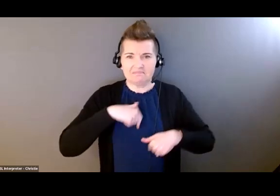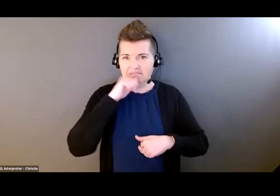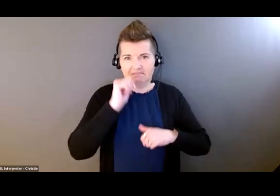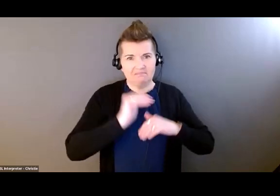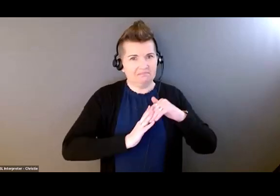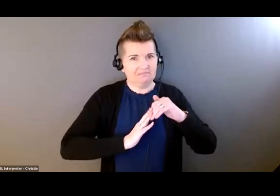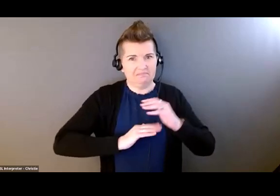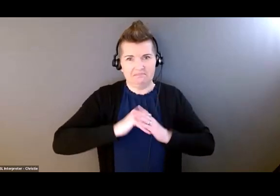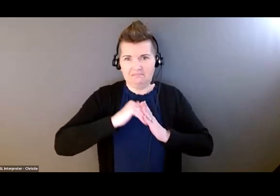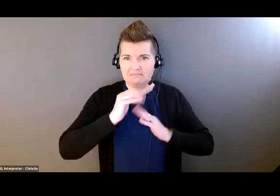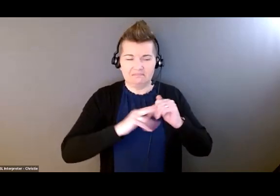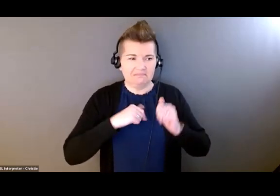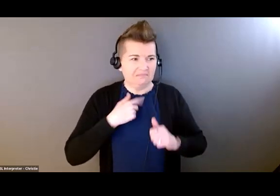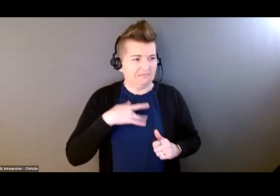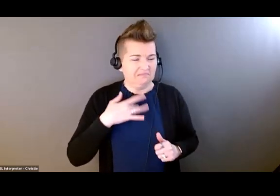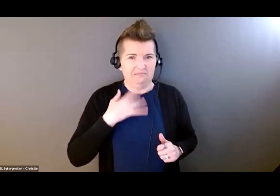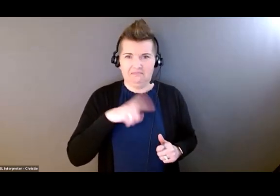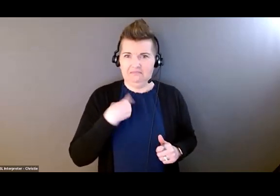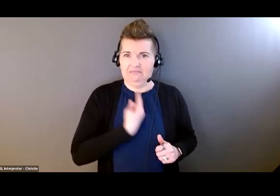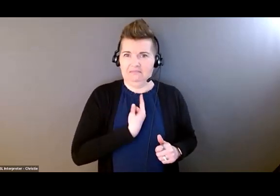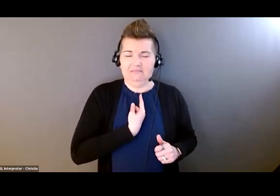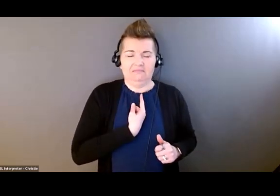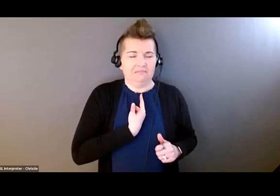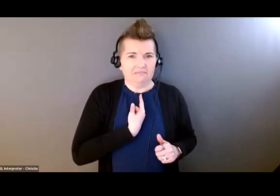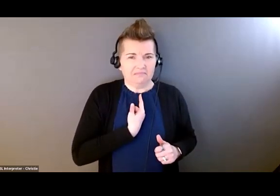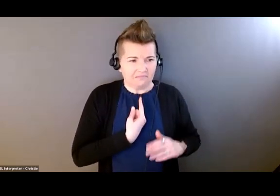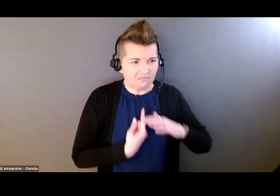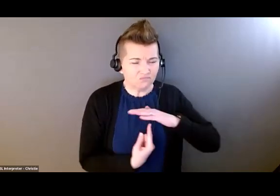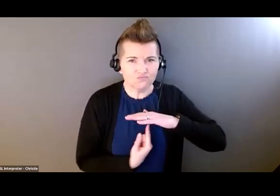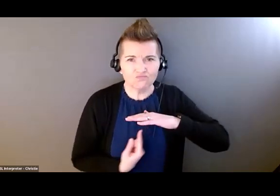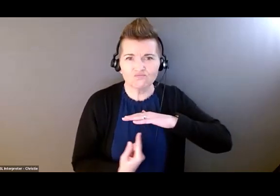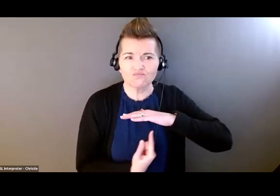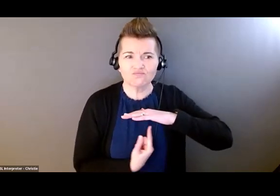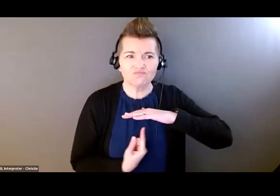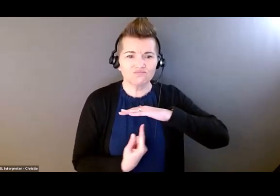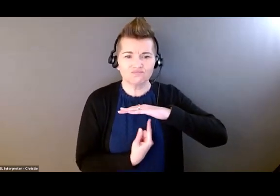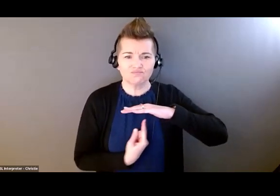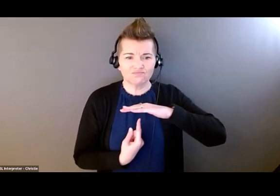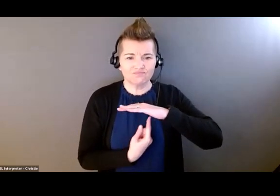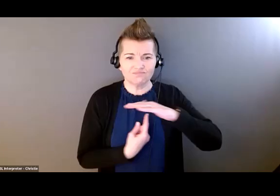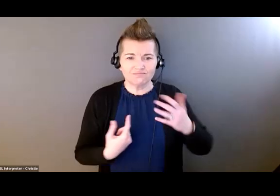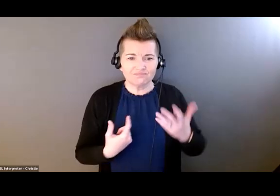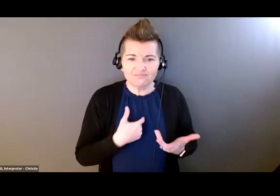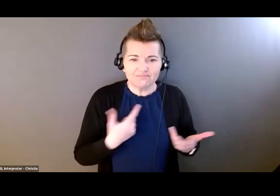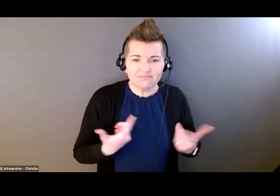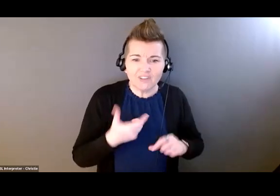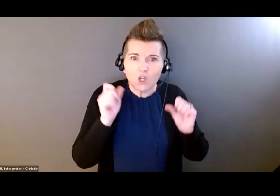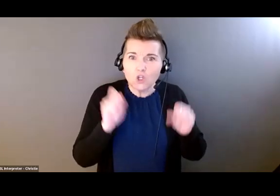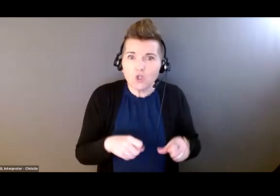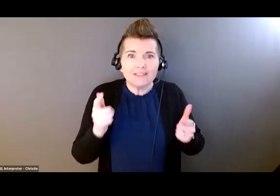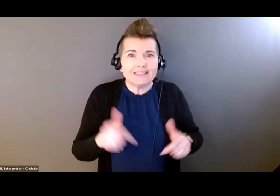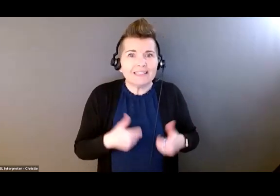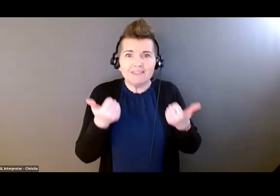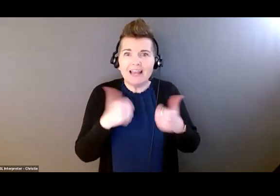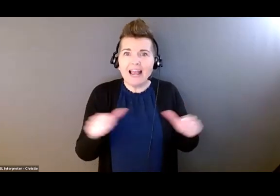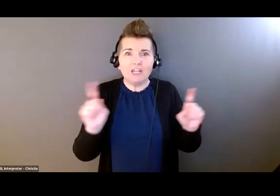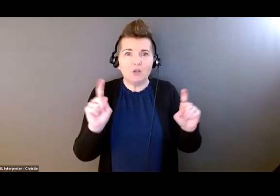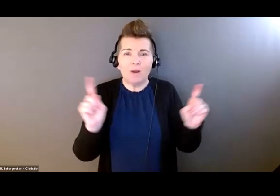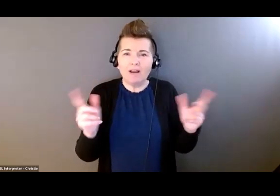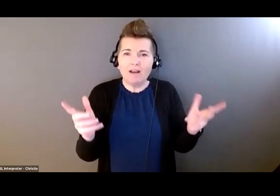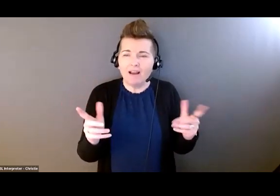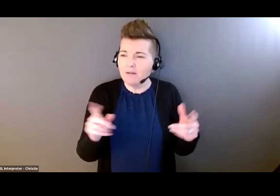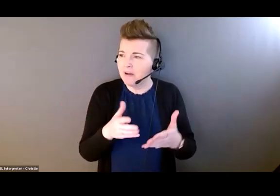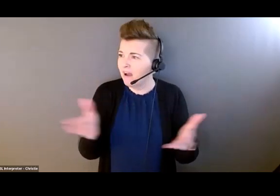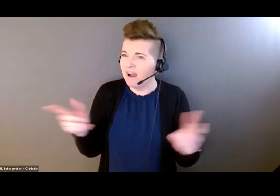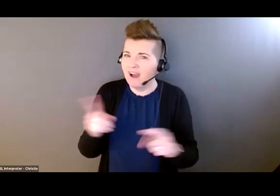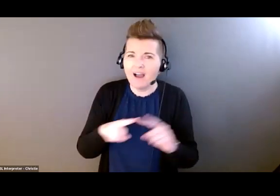And shed, I'm comfortable here. I don't feel the intense emotional loneliness I felt in the hospital.